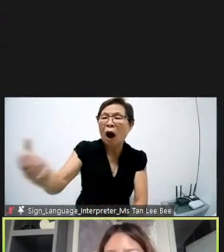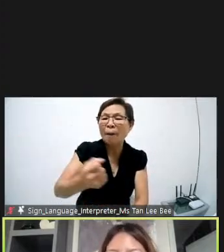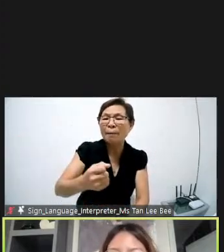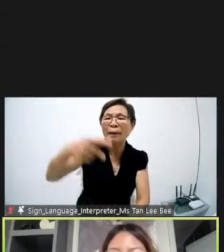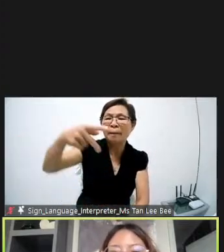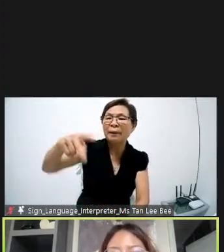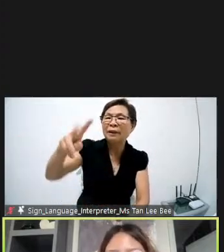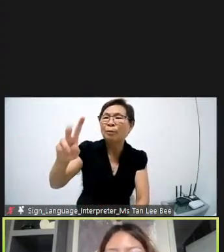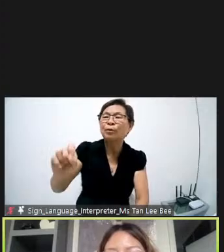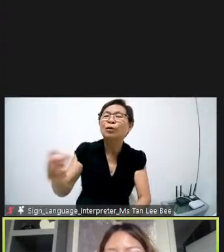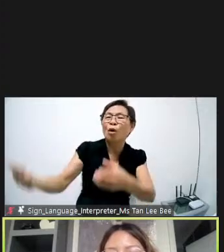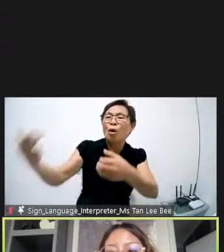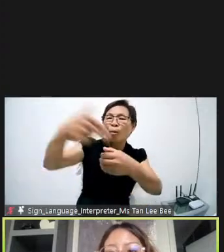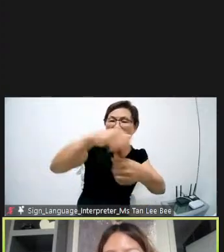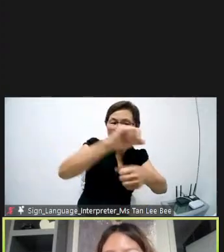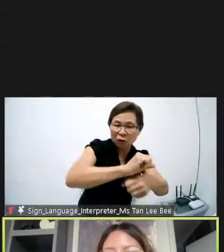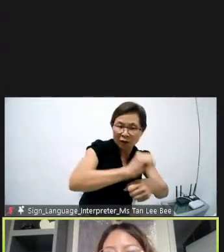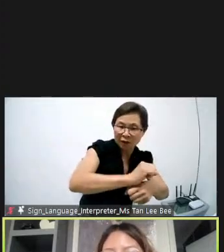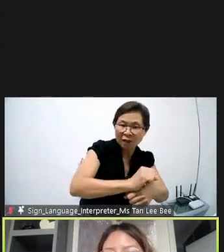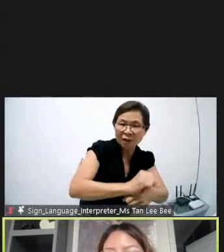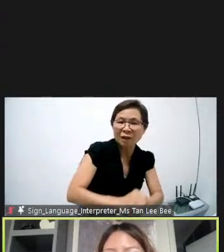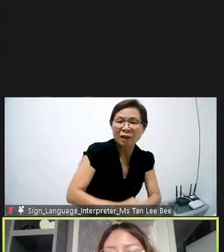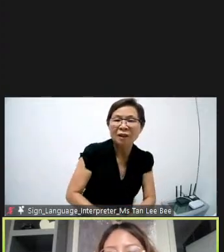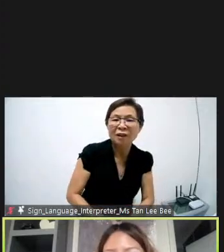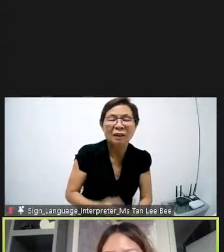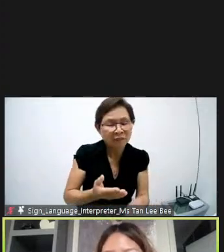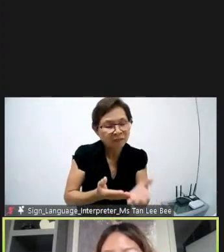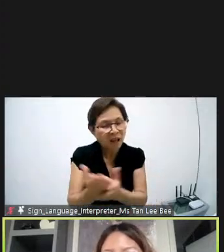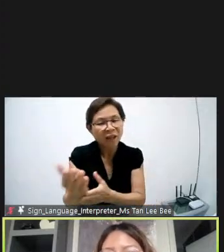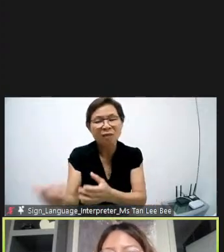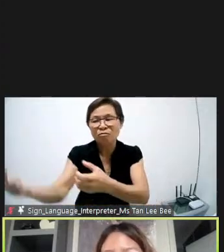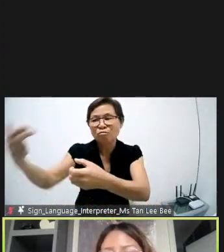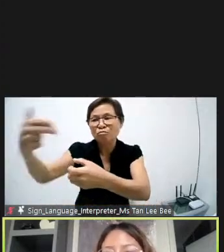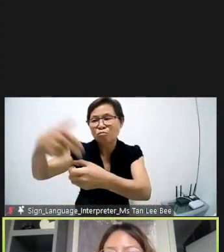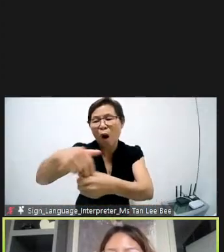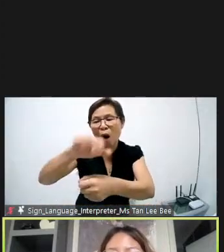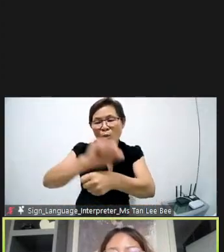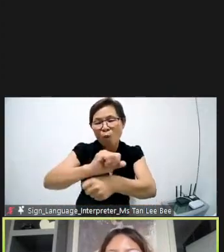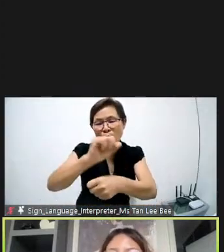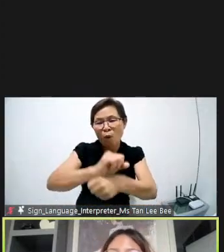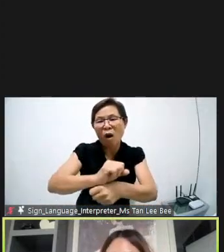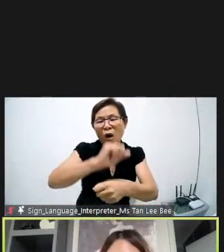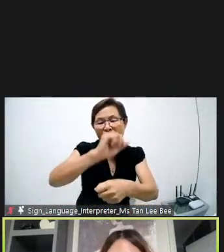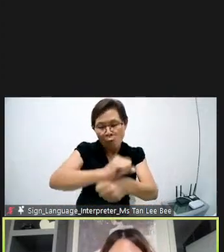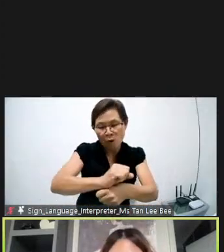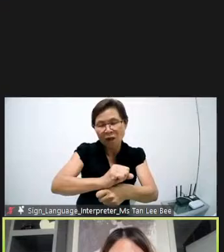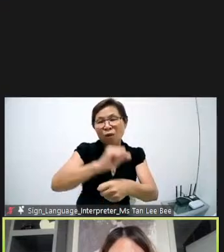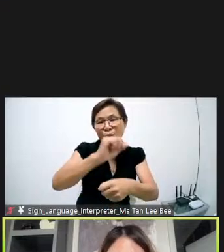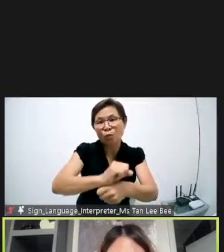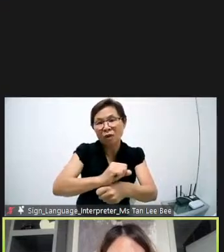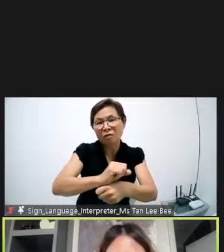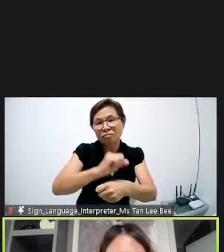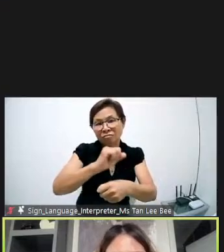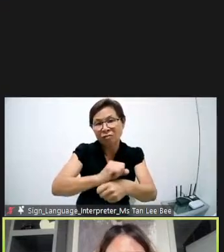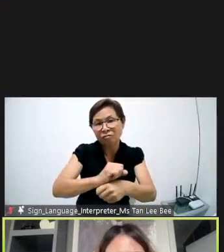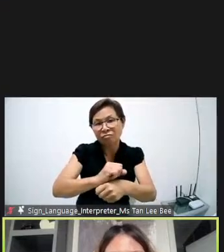It means that they directly employ PWD to work in their organizations.